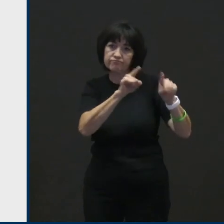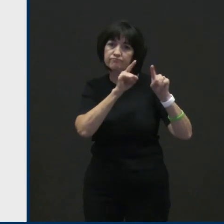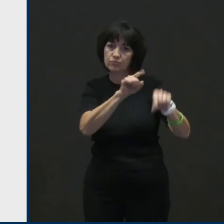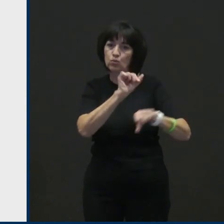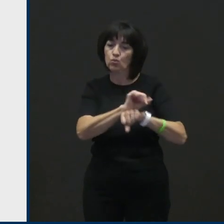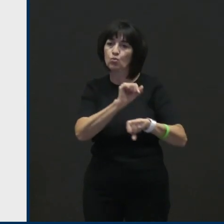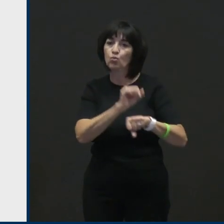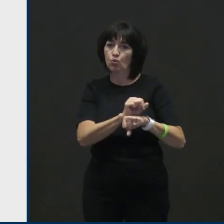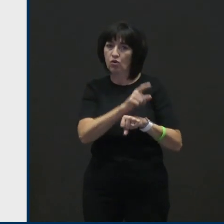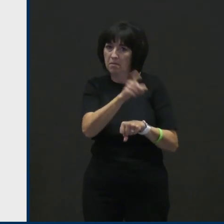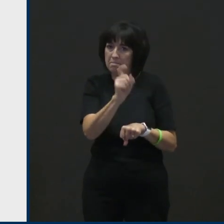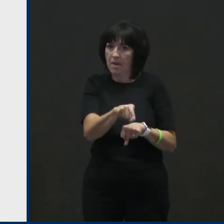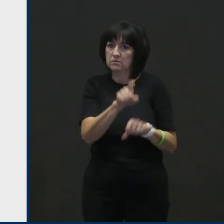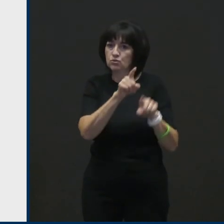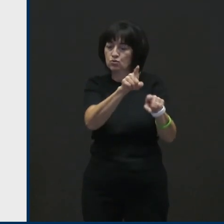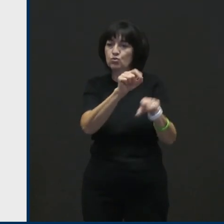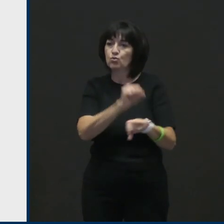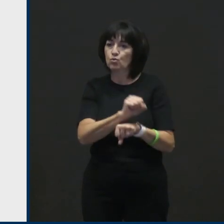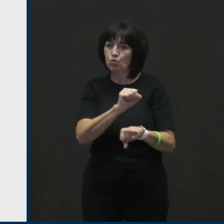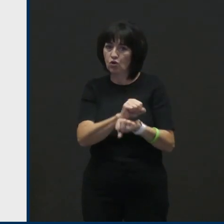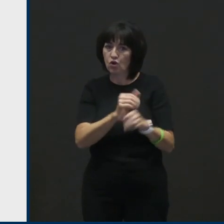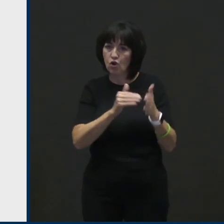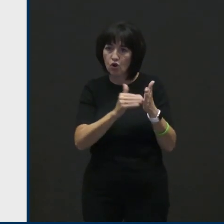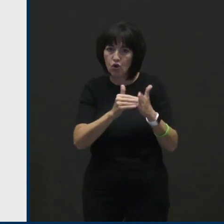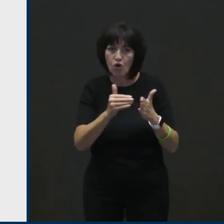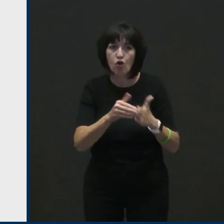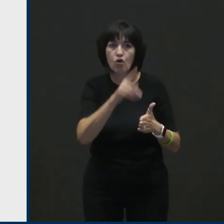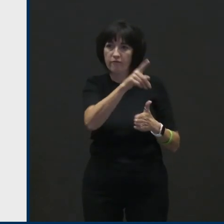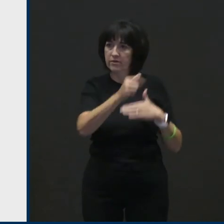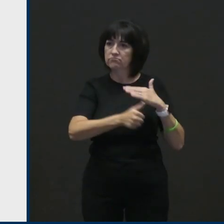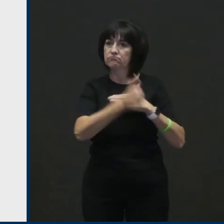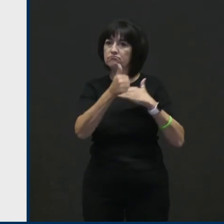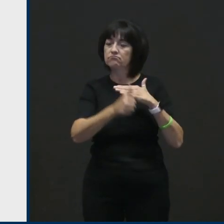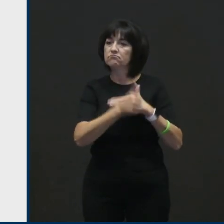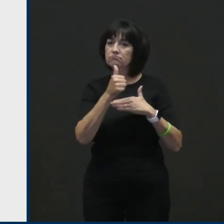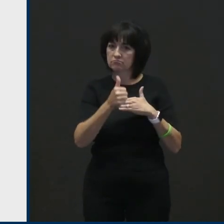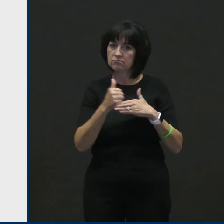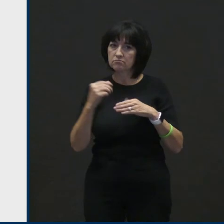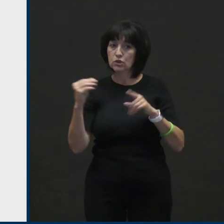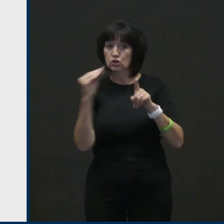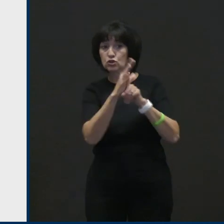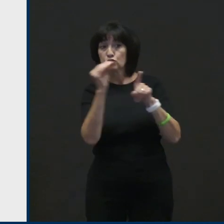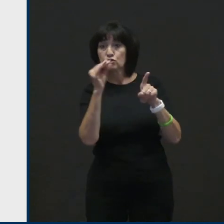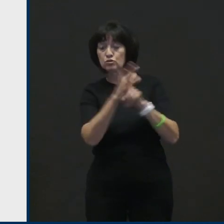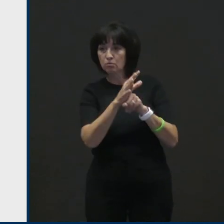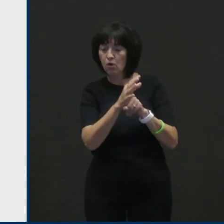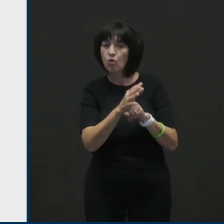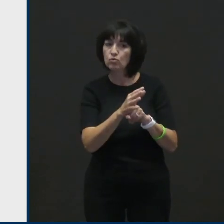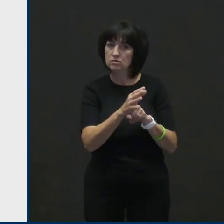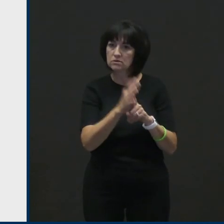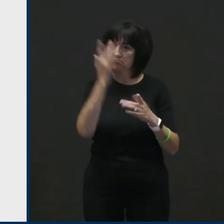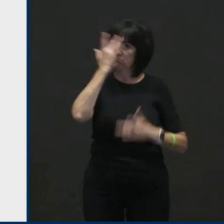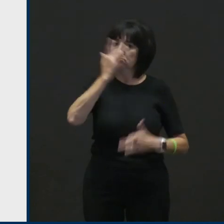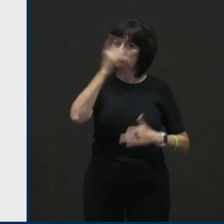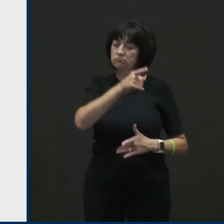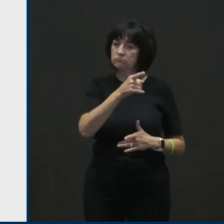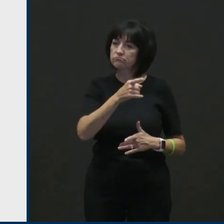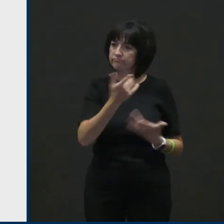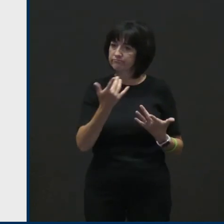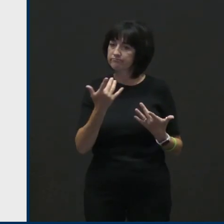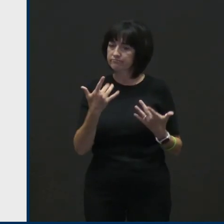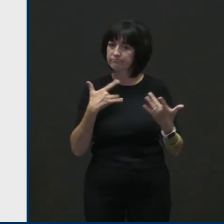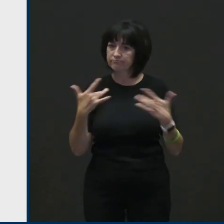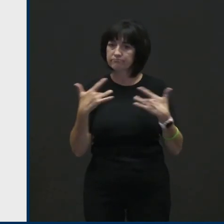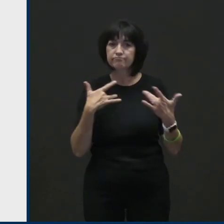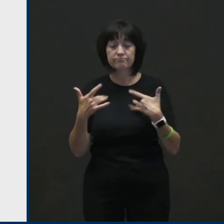frontline positions, often exposed on a daily basis to the virus. I'm convinced that we're